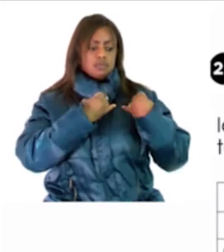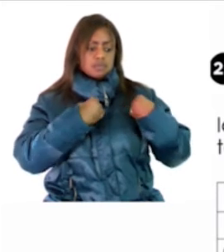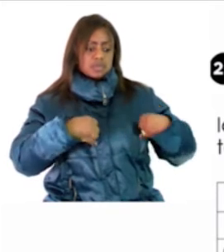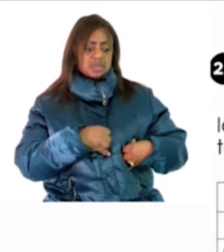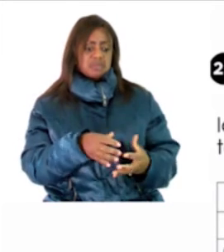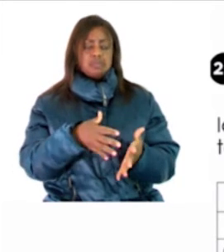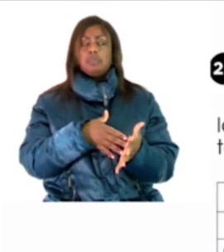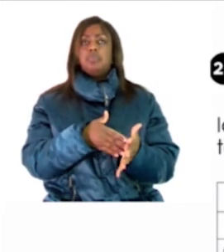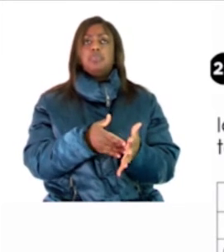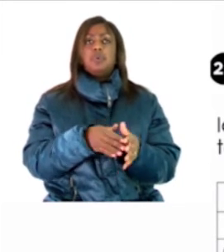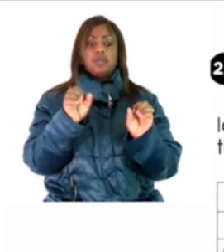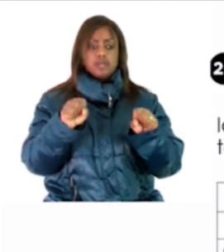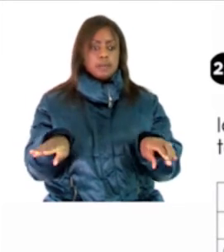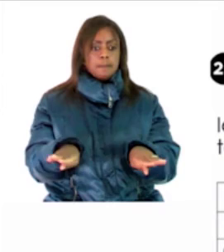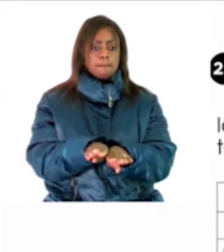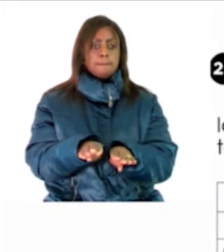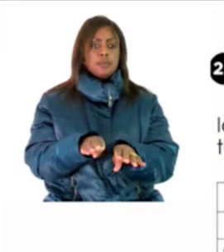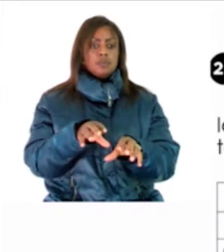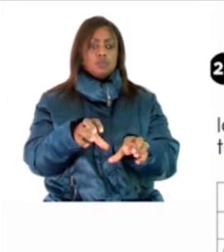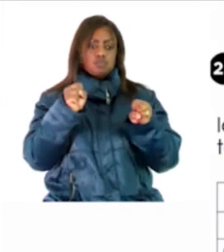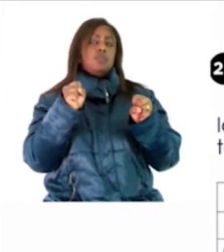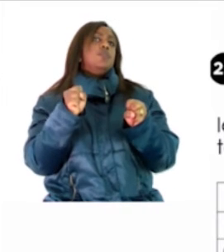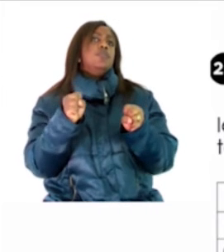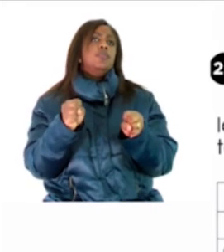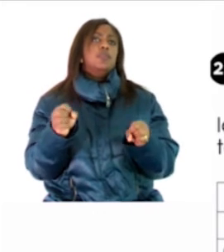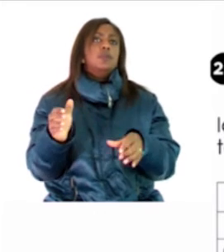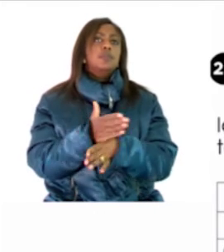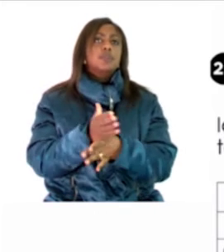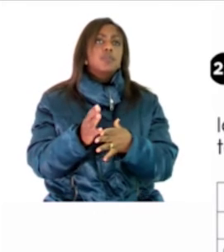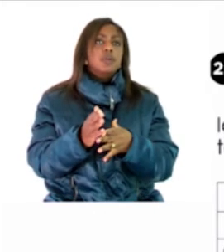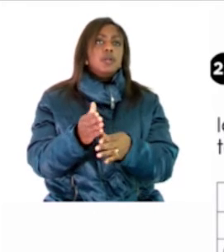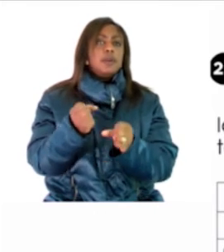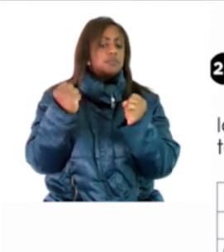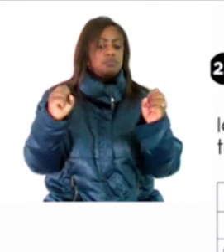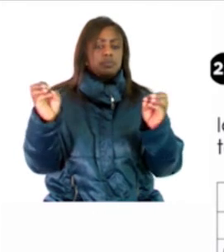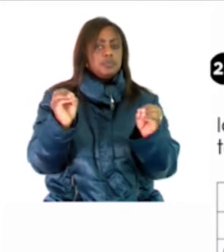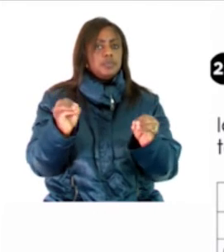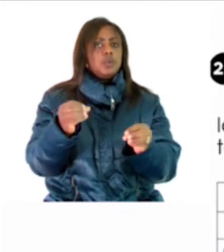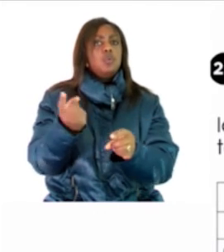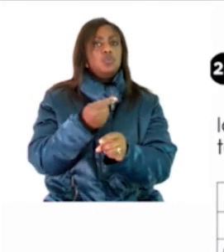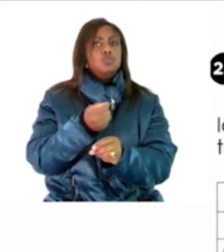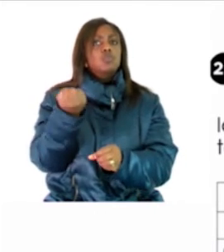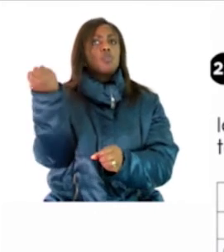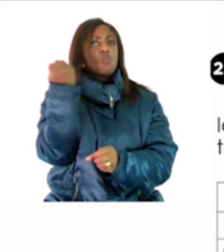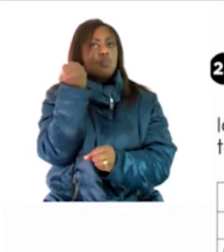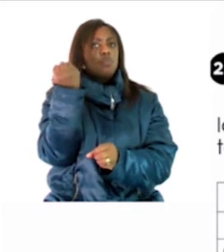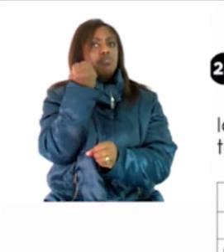heart is not functioning properly anymore because the pace of how your heart works is being affected